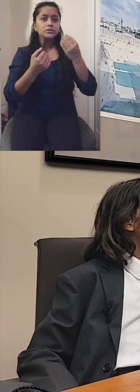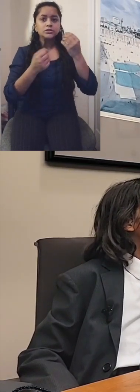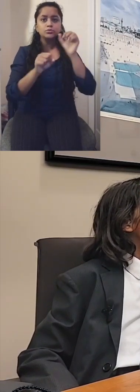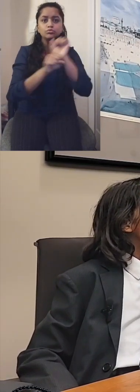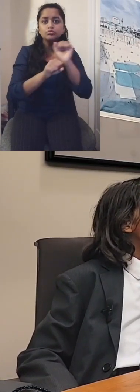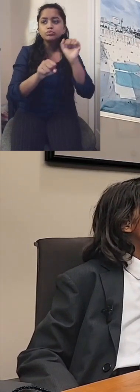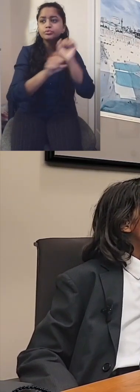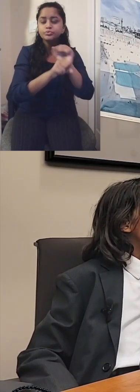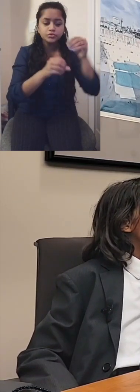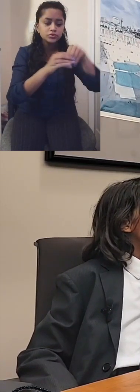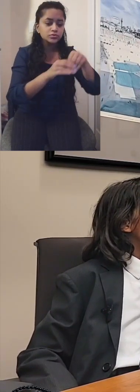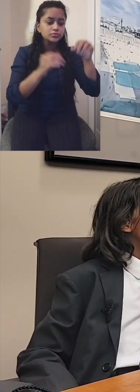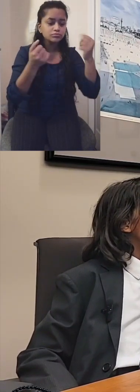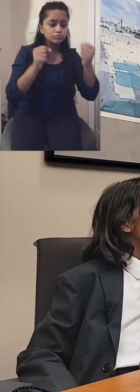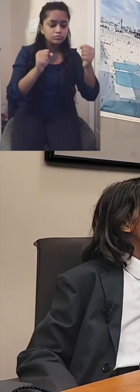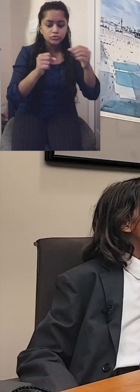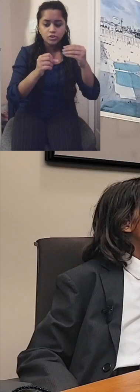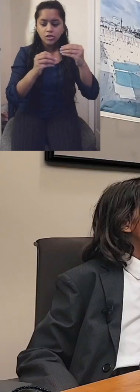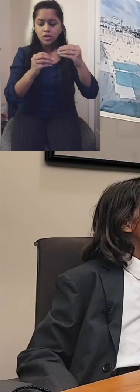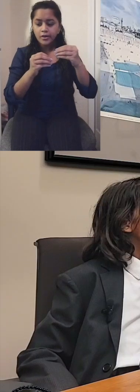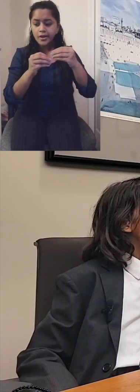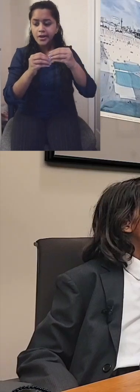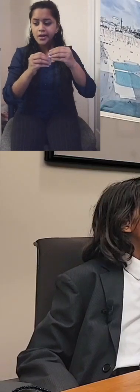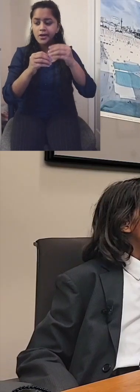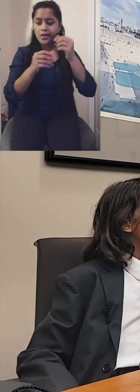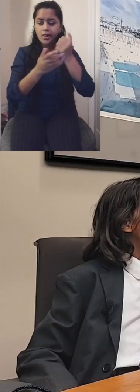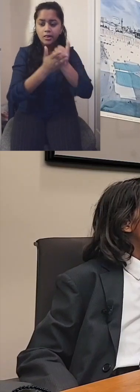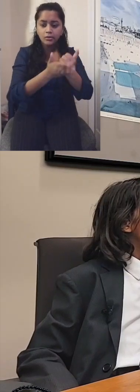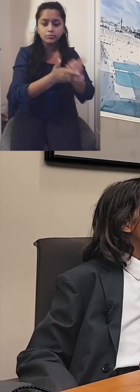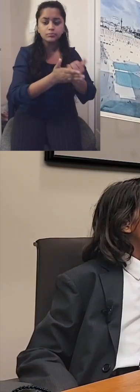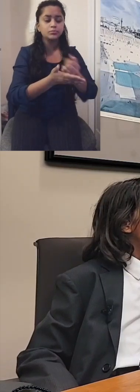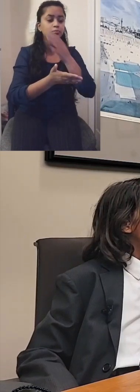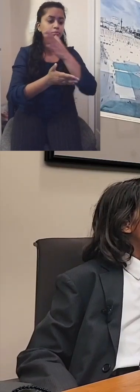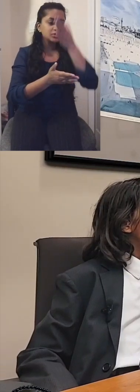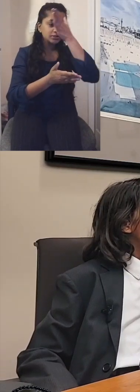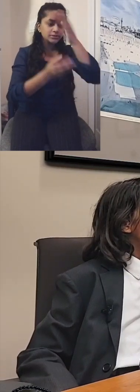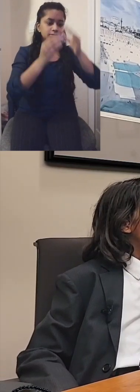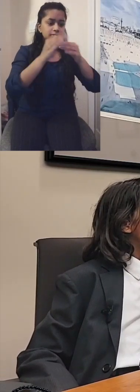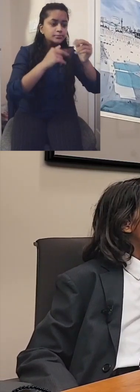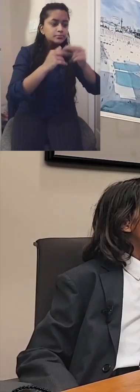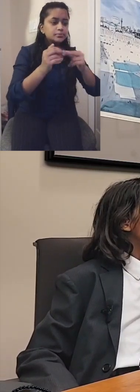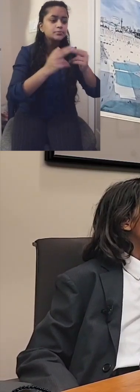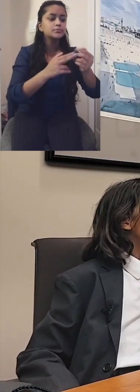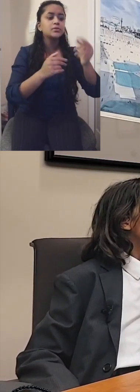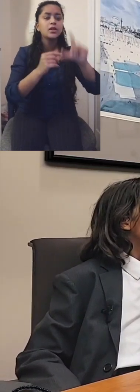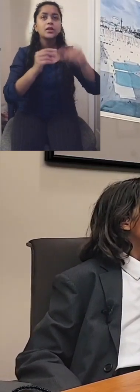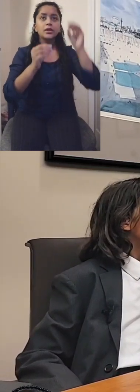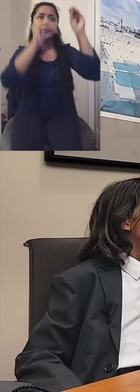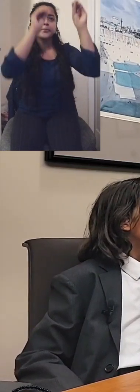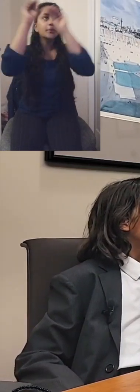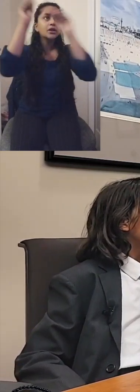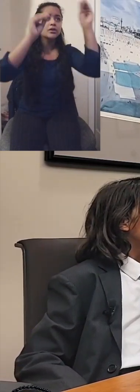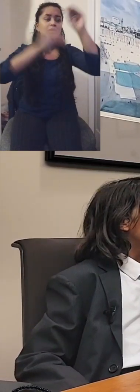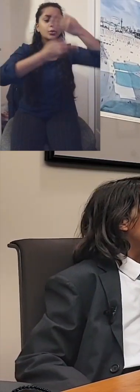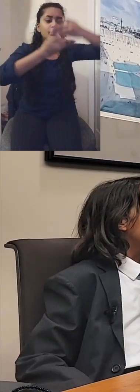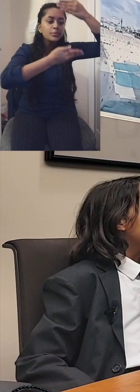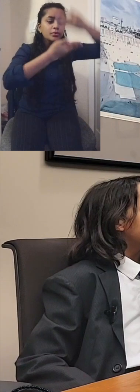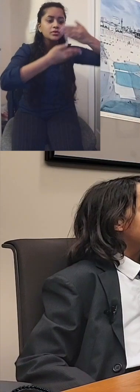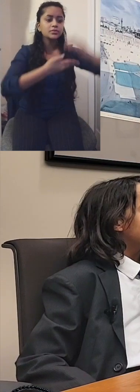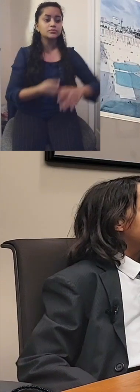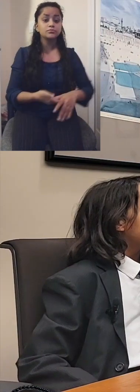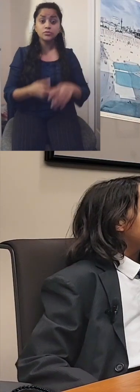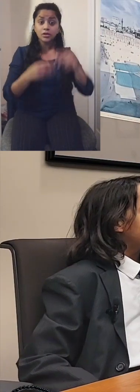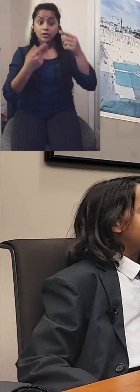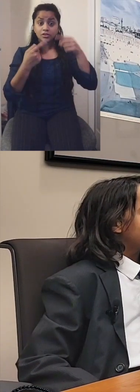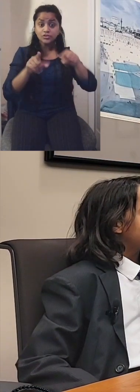nice because we would have to keep some of the toys that we were going to deliver to all of the kids, big and